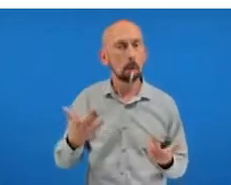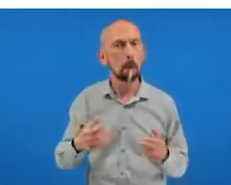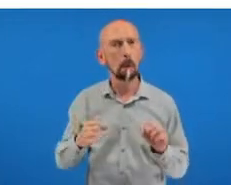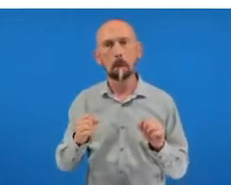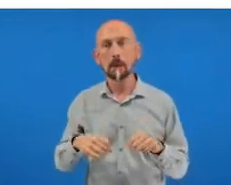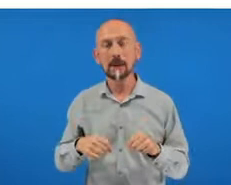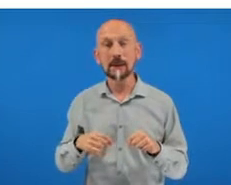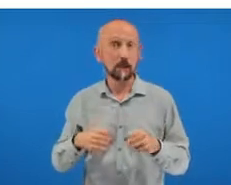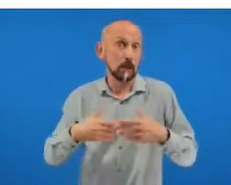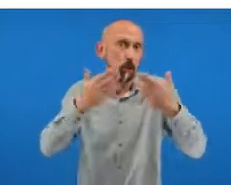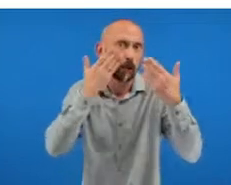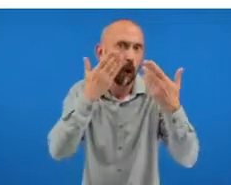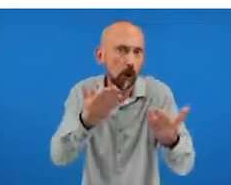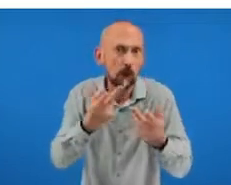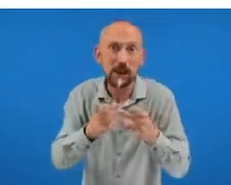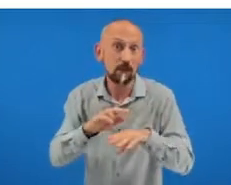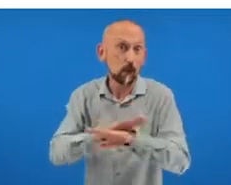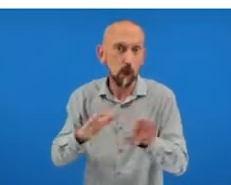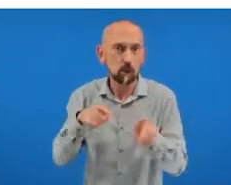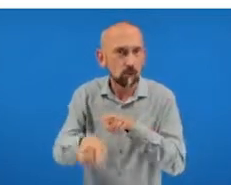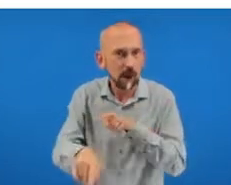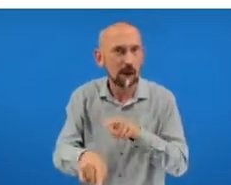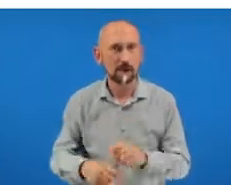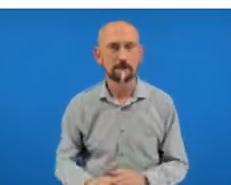know until you try.